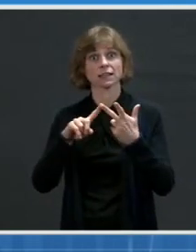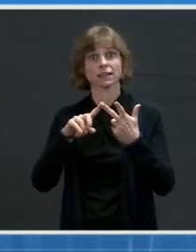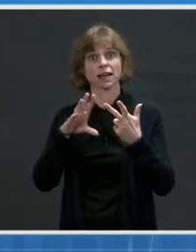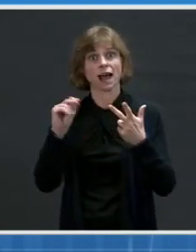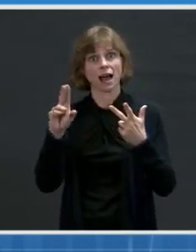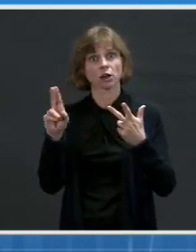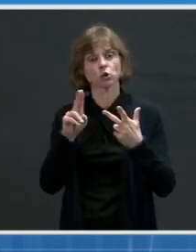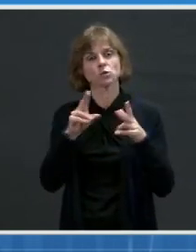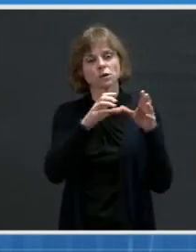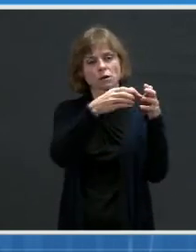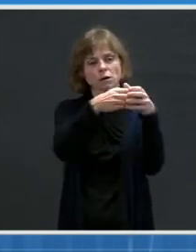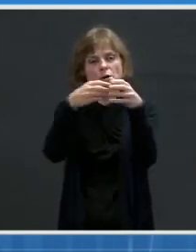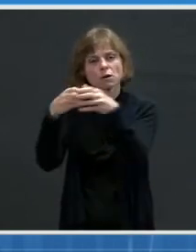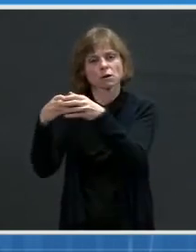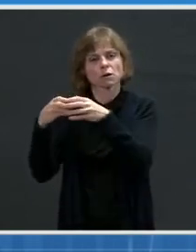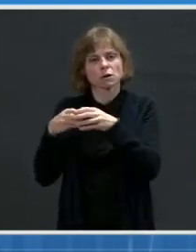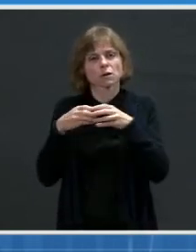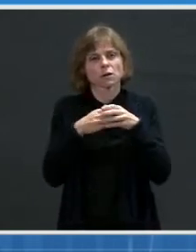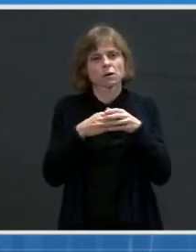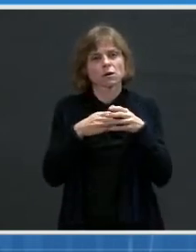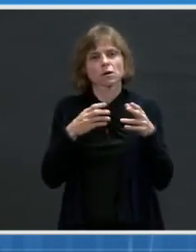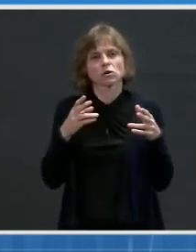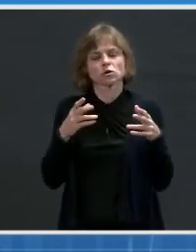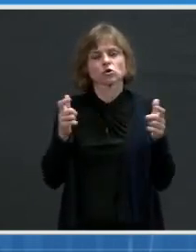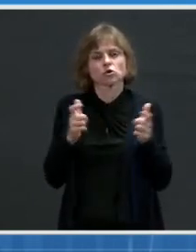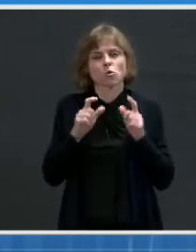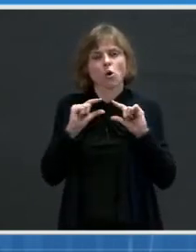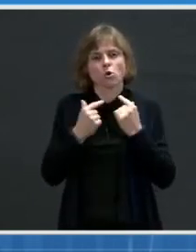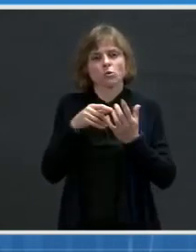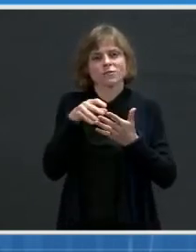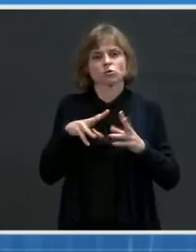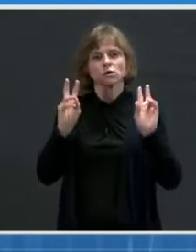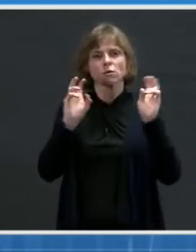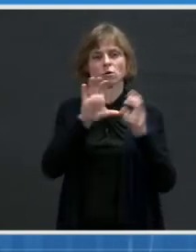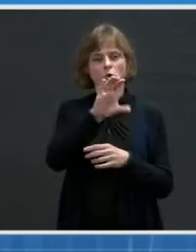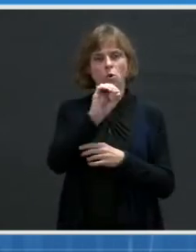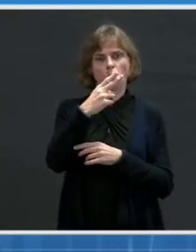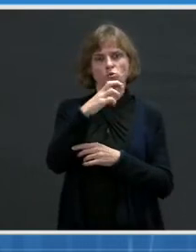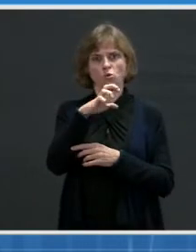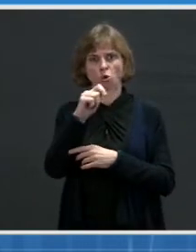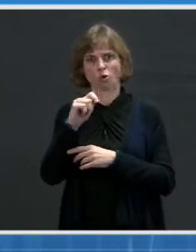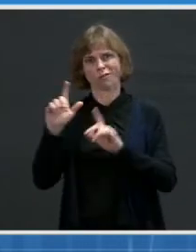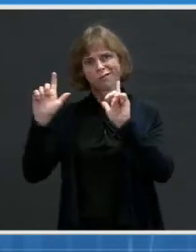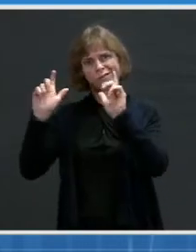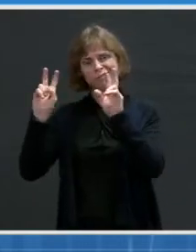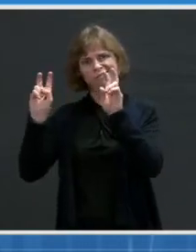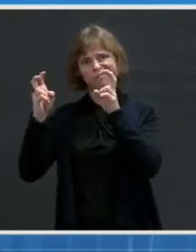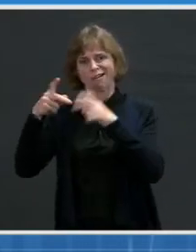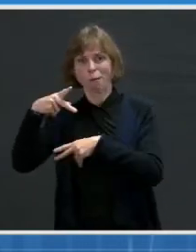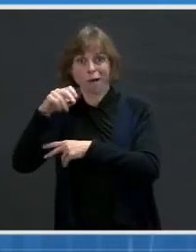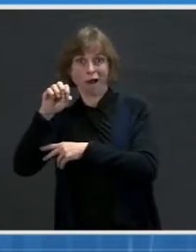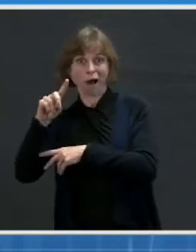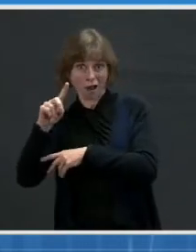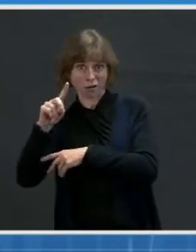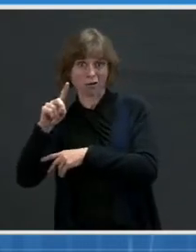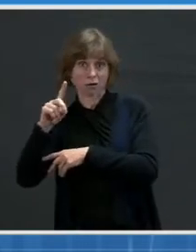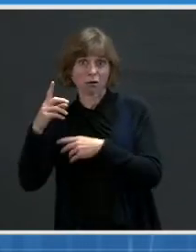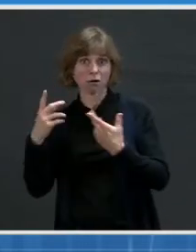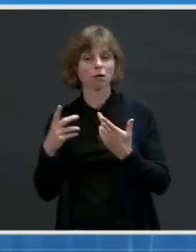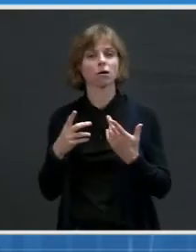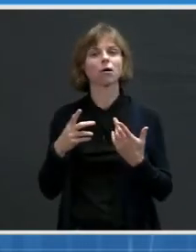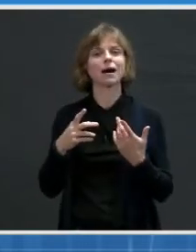of students are important to minimize spread throughout the school environment. This is especially true for schools that have high rates